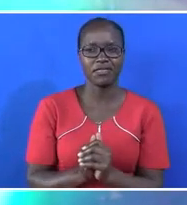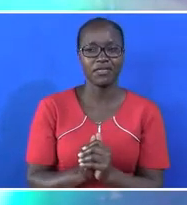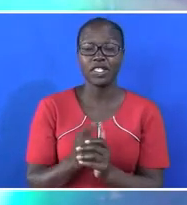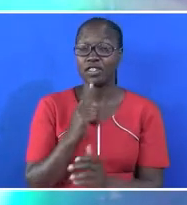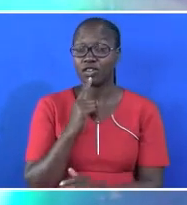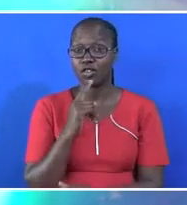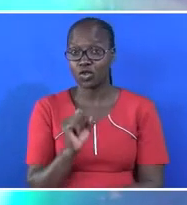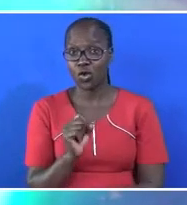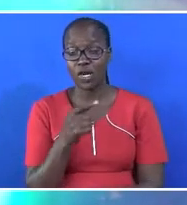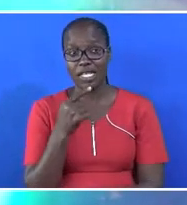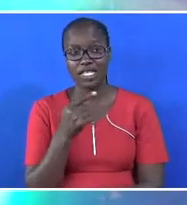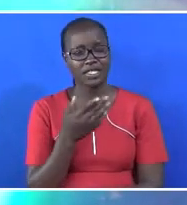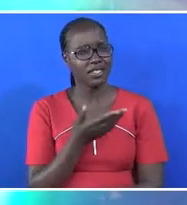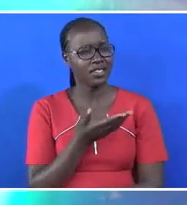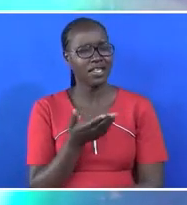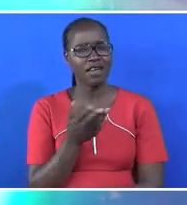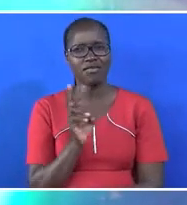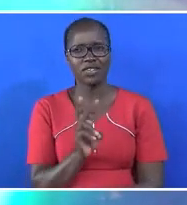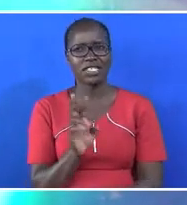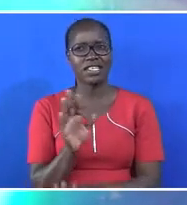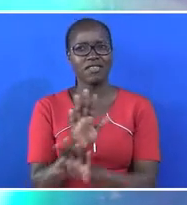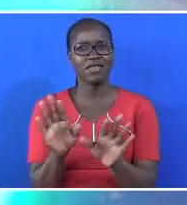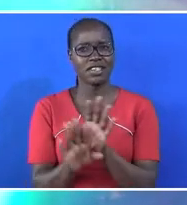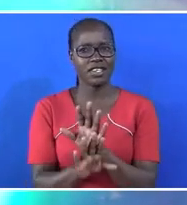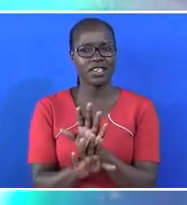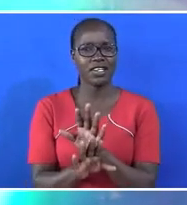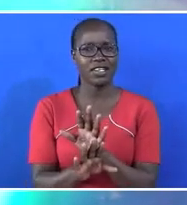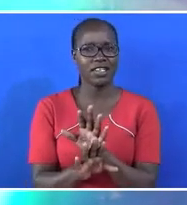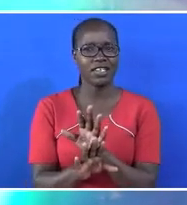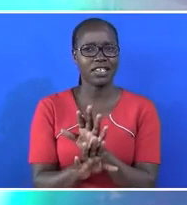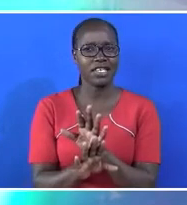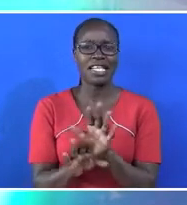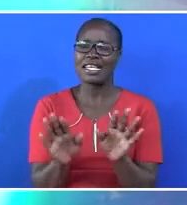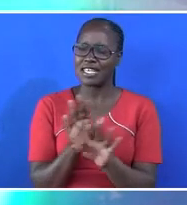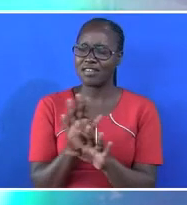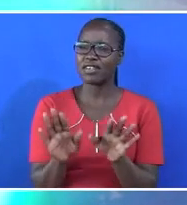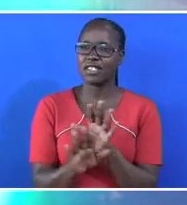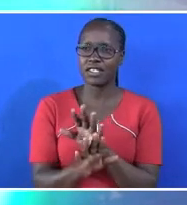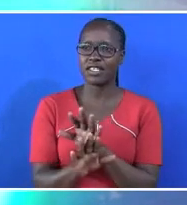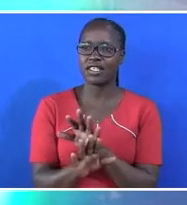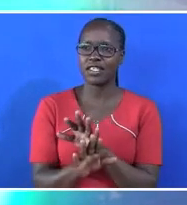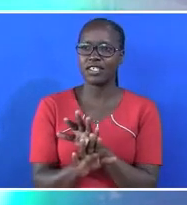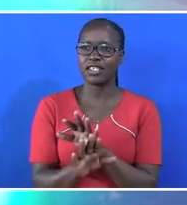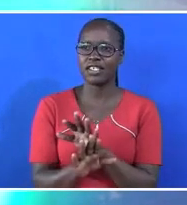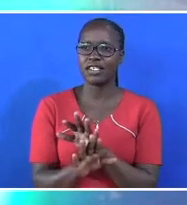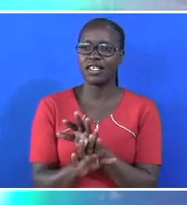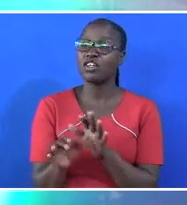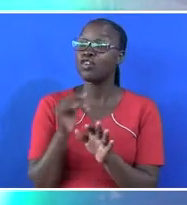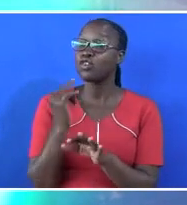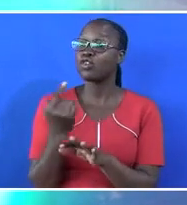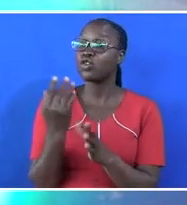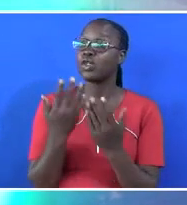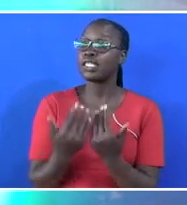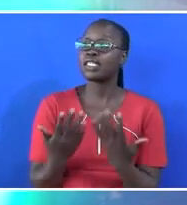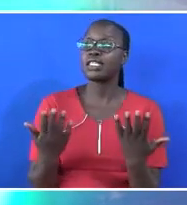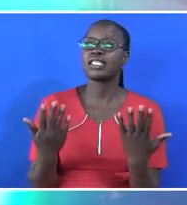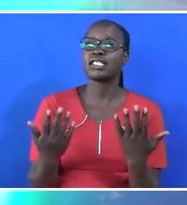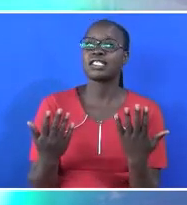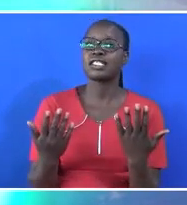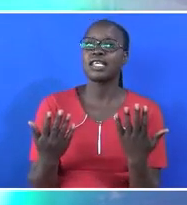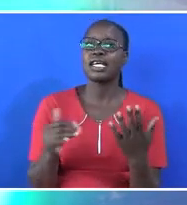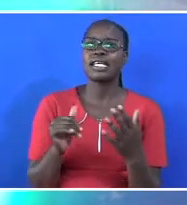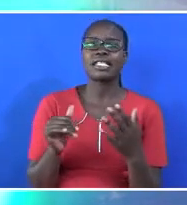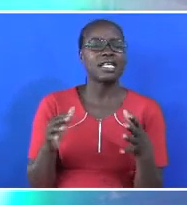So he said, they have seen everything. I've seen everything. Not only the things that